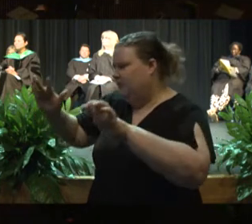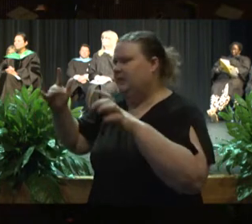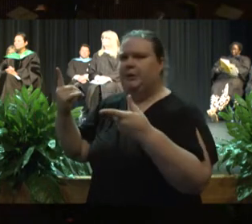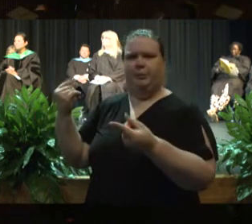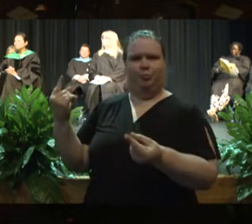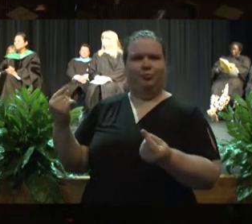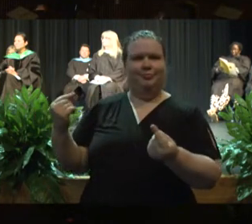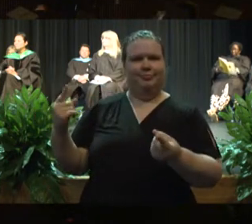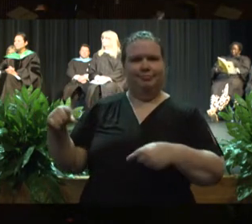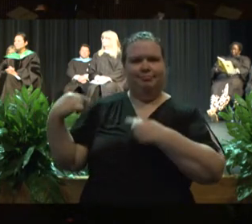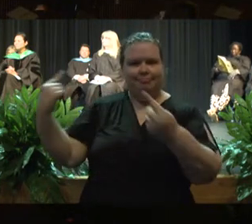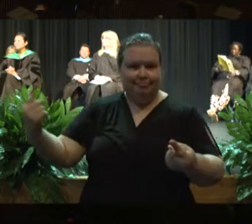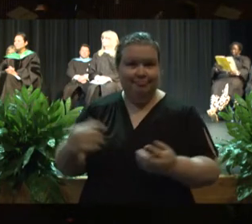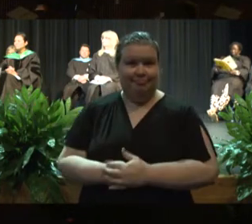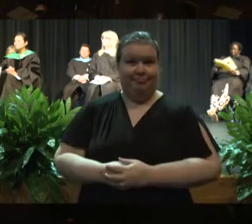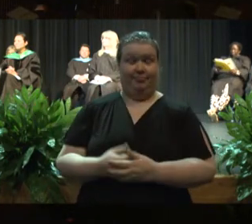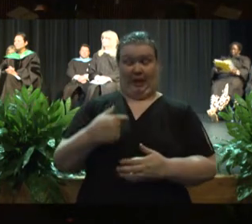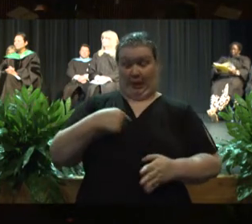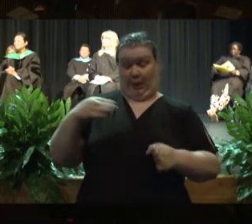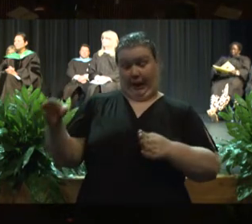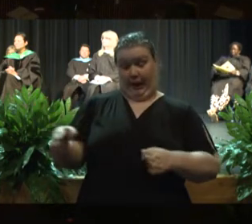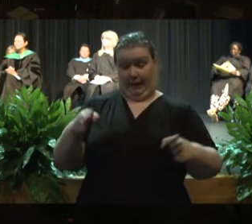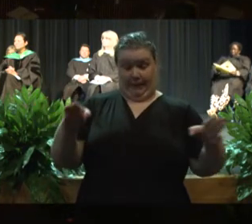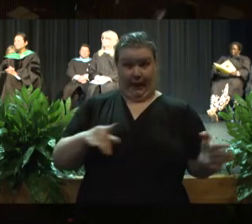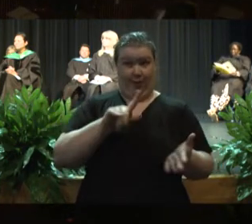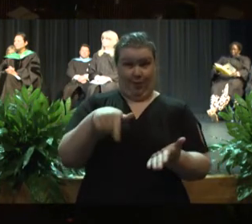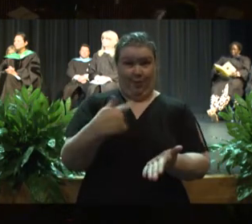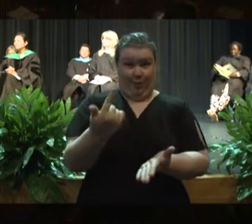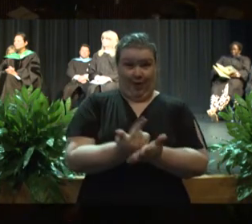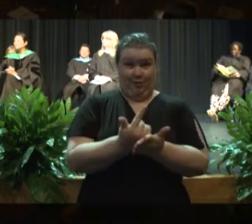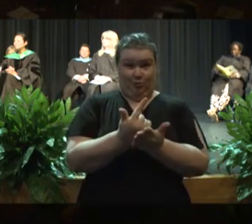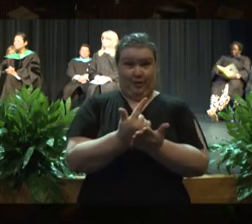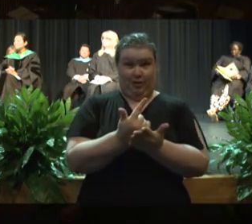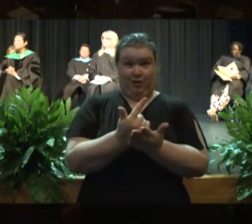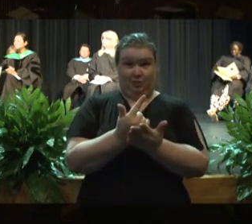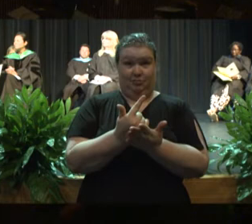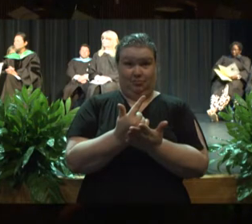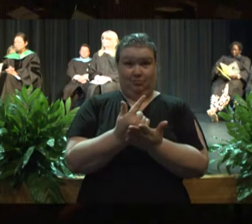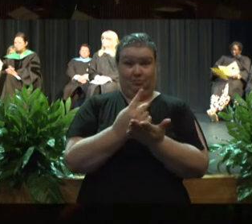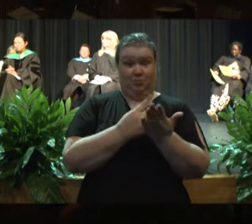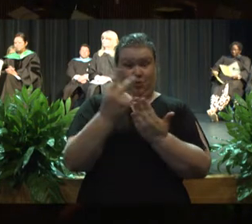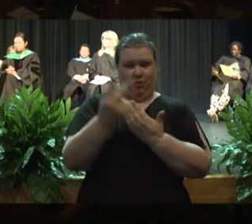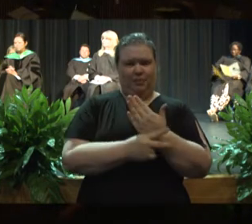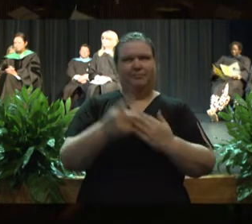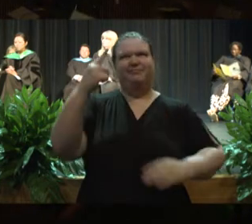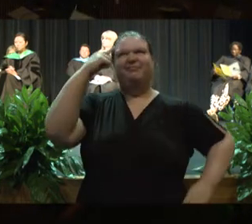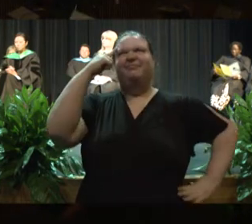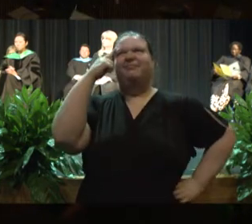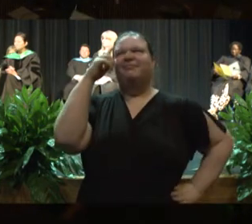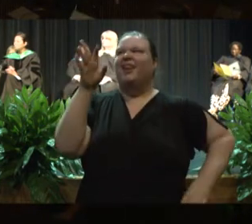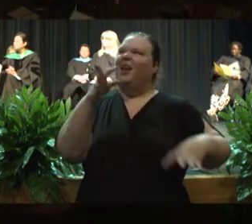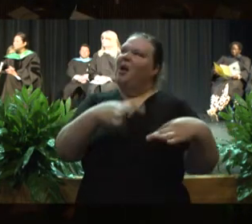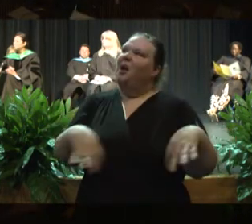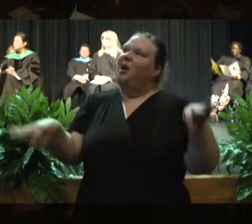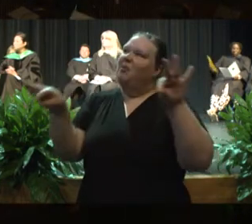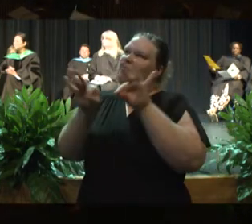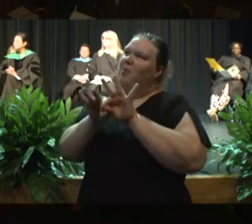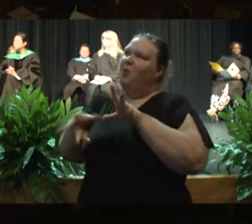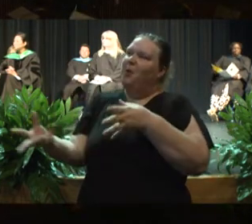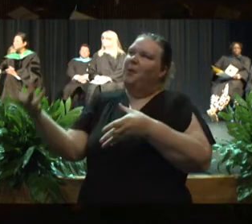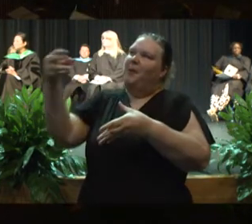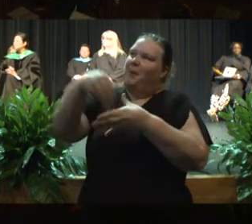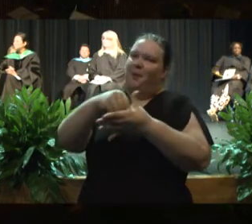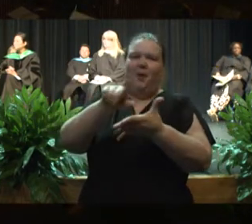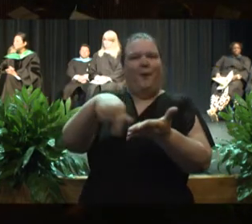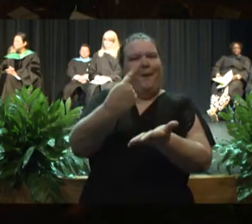here. Students, when I was planning your graduation commencement program, I thought to myself, what would be an important component